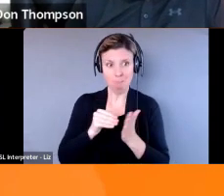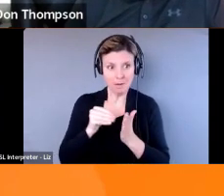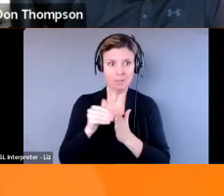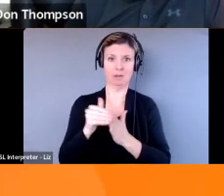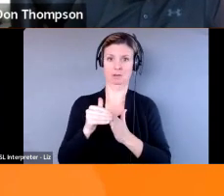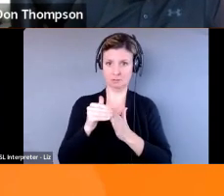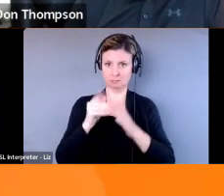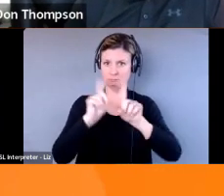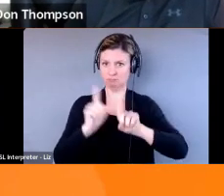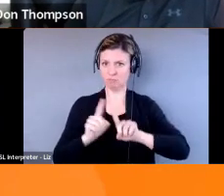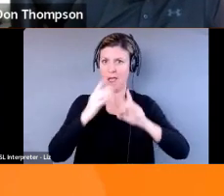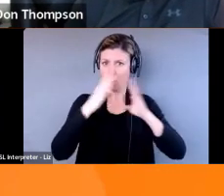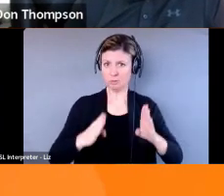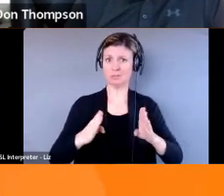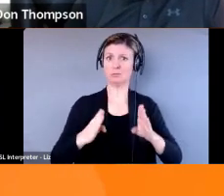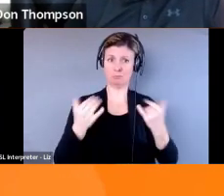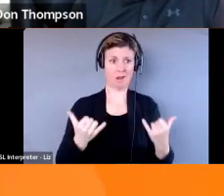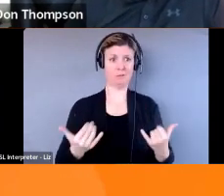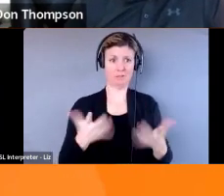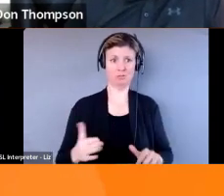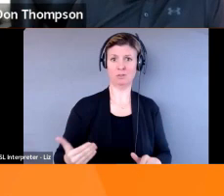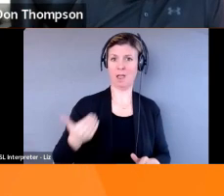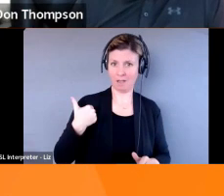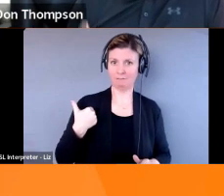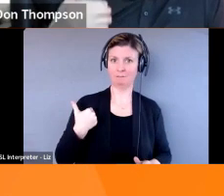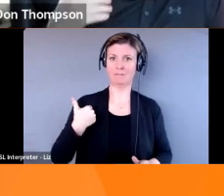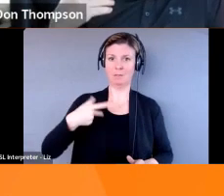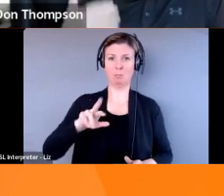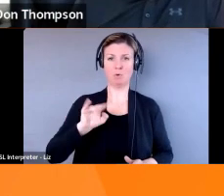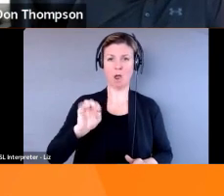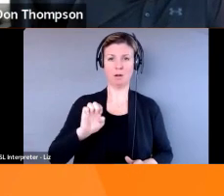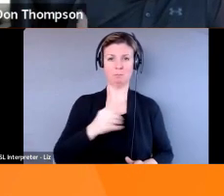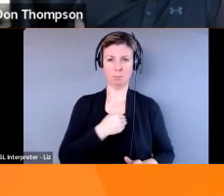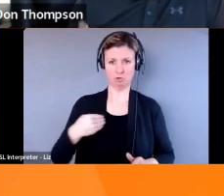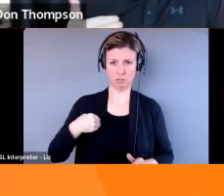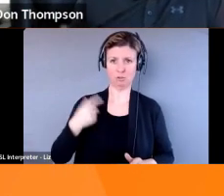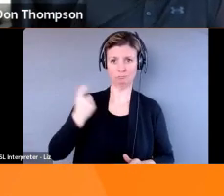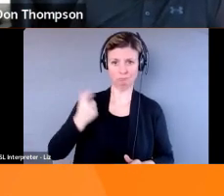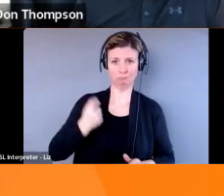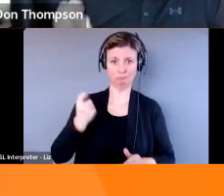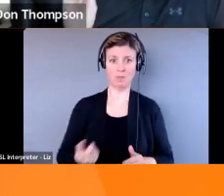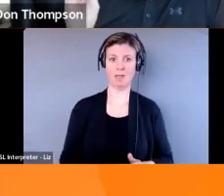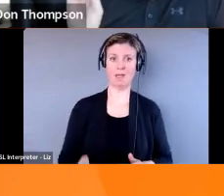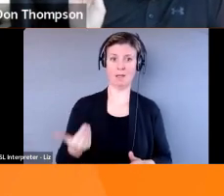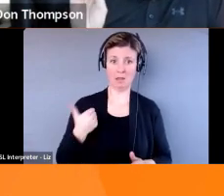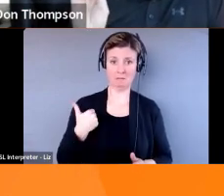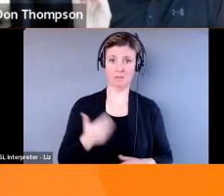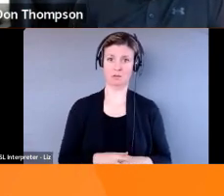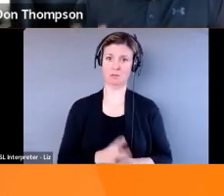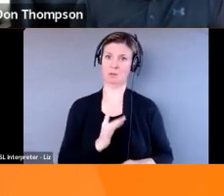we've seen in Canada, where most of you would start selling. However, what I love about Amazon and Prime is the fact